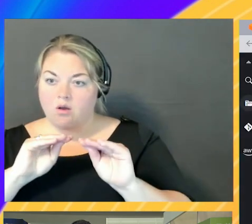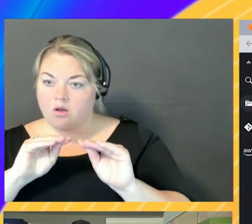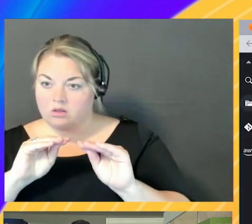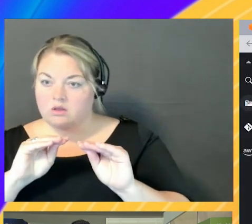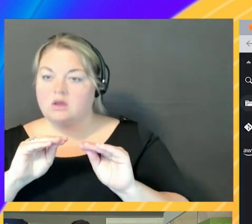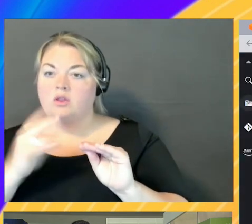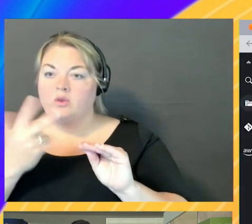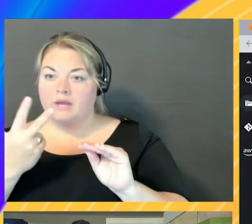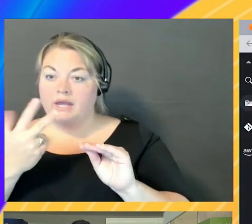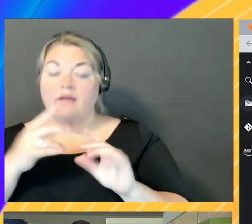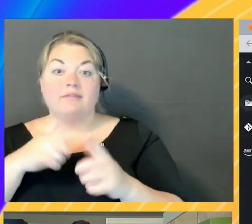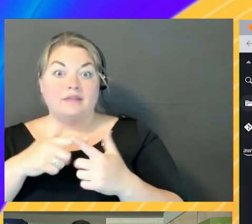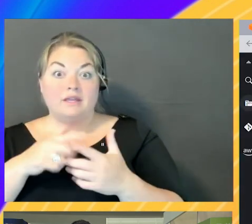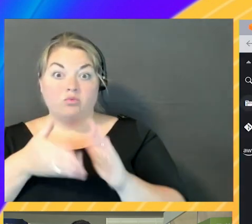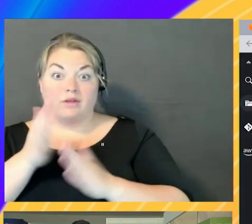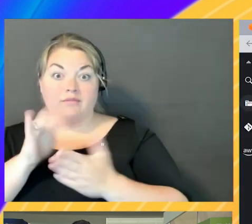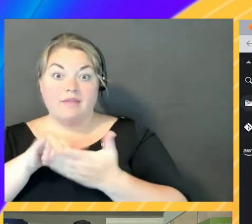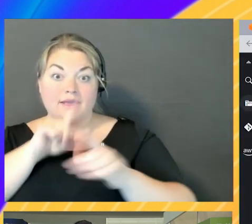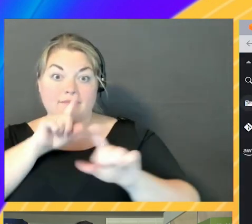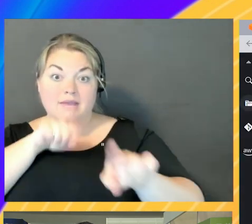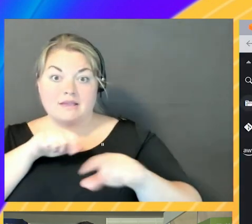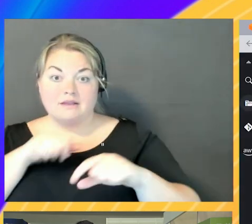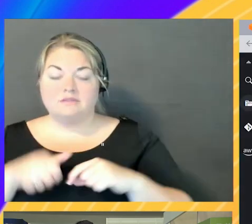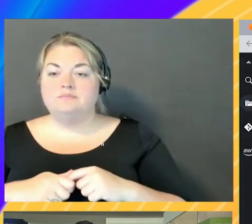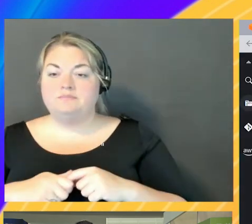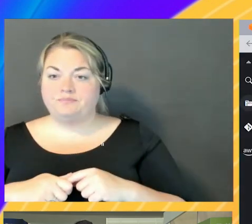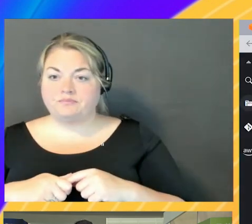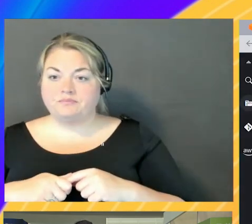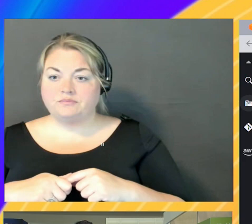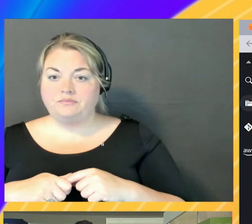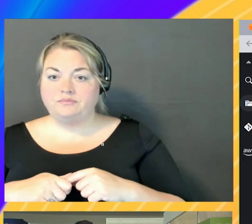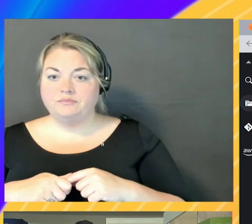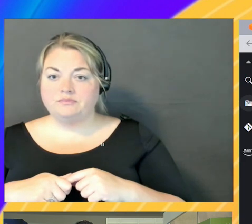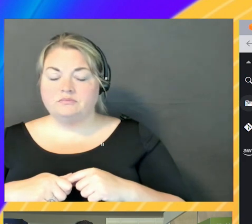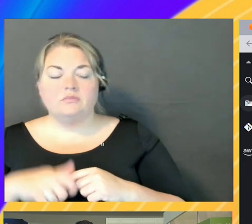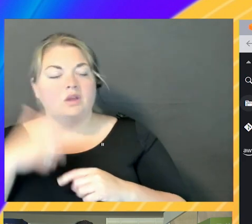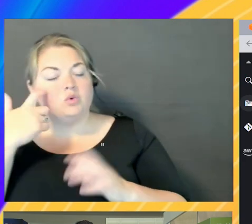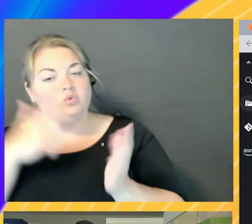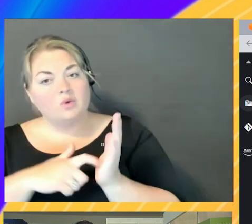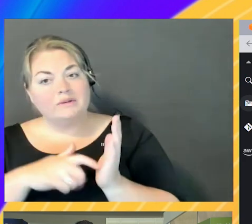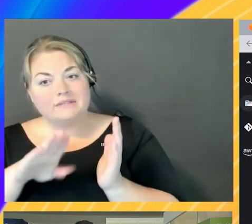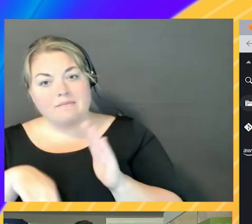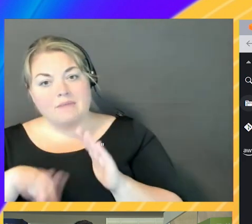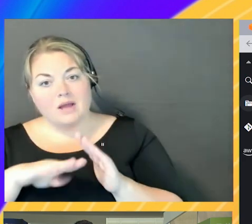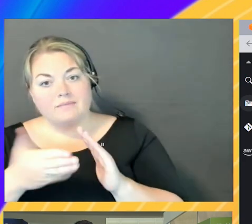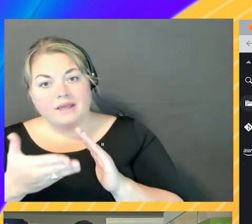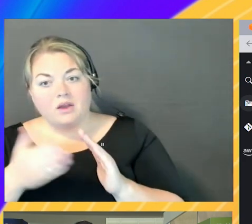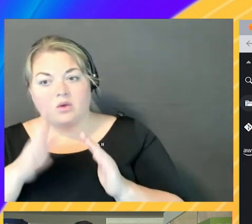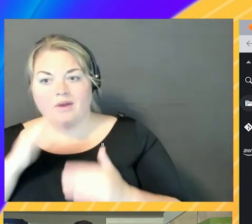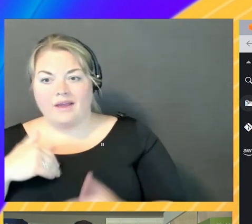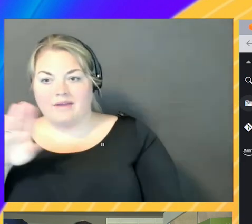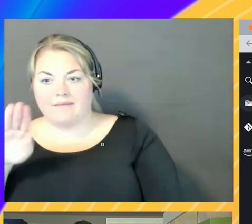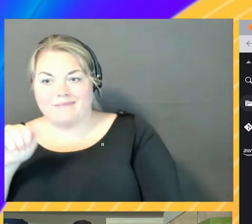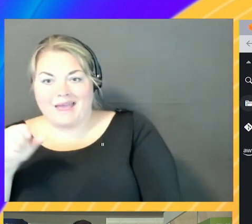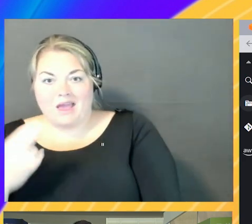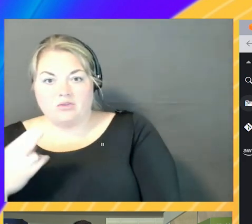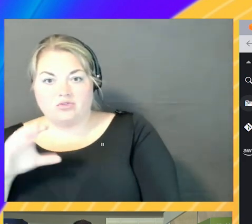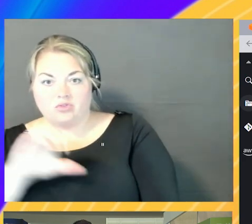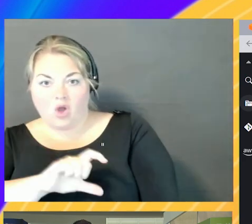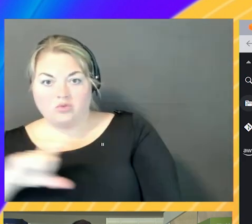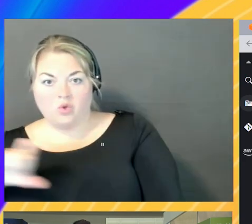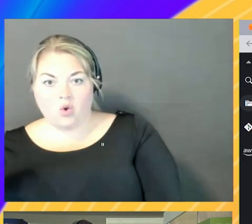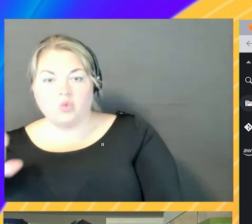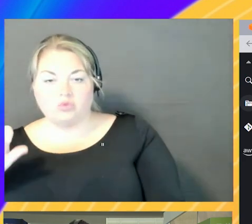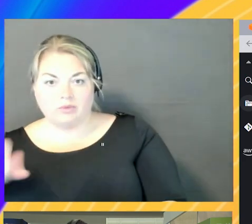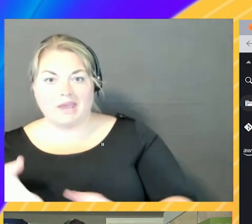command. Yep, so in the, you'll notice at the bottom there you have a bash console that you can actually run those commands in. I should